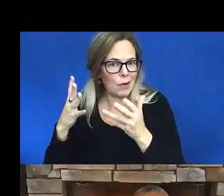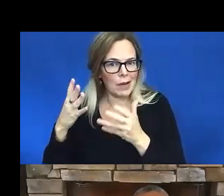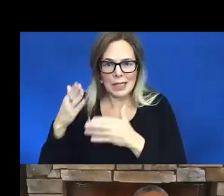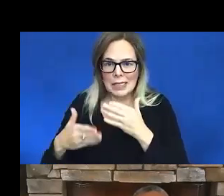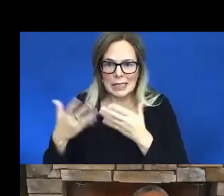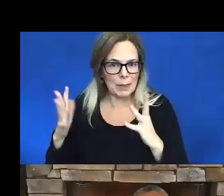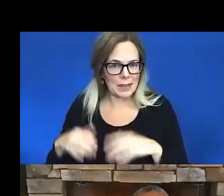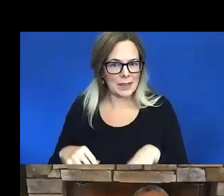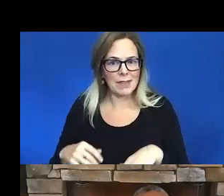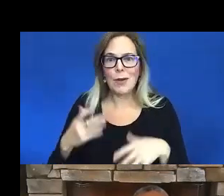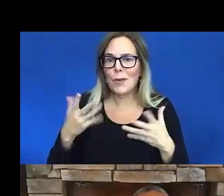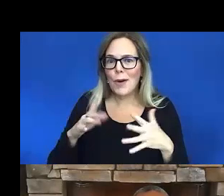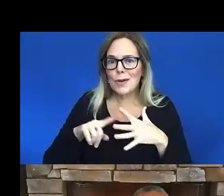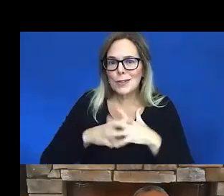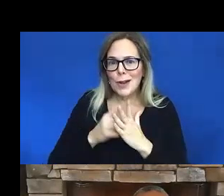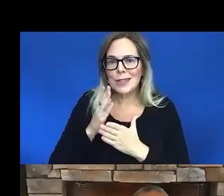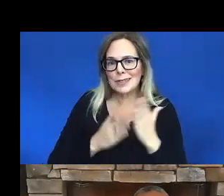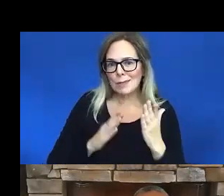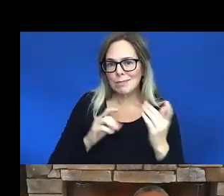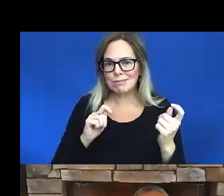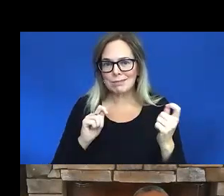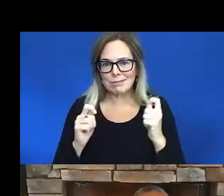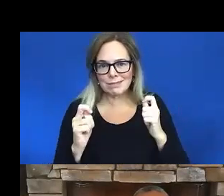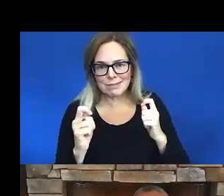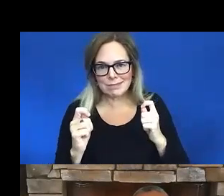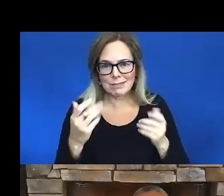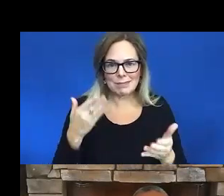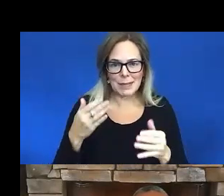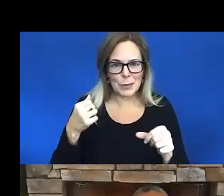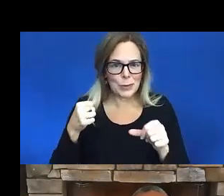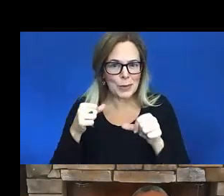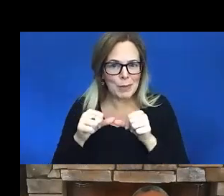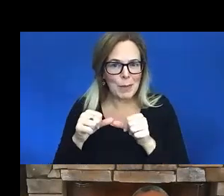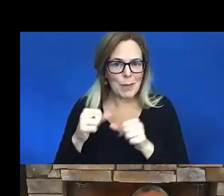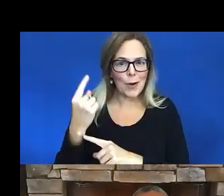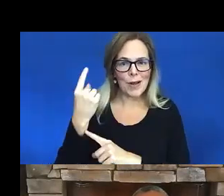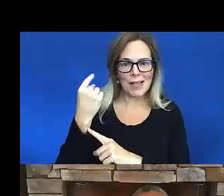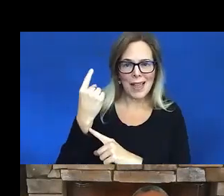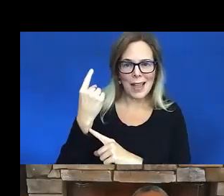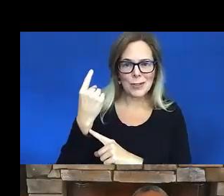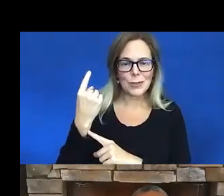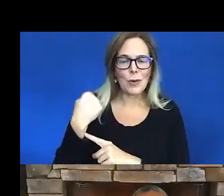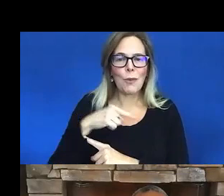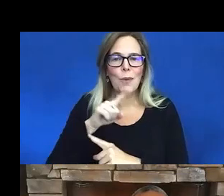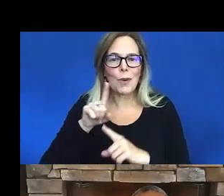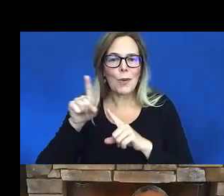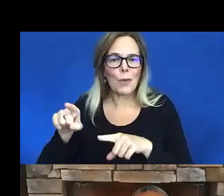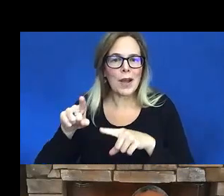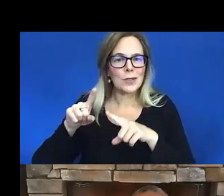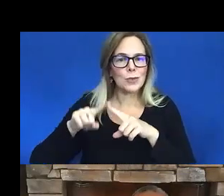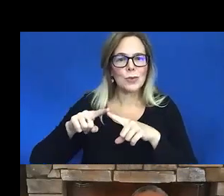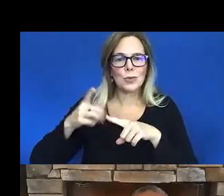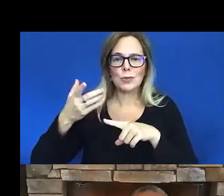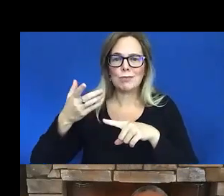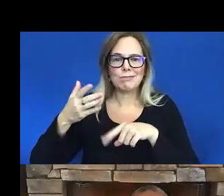already started some of our adjustments. If you might remember, last year, we went to a minimum increase,